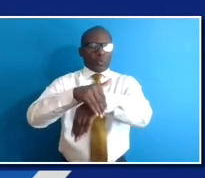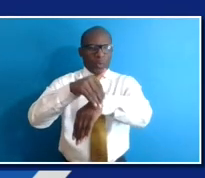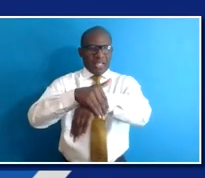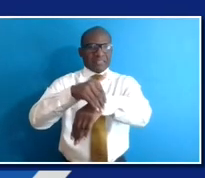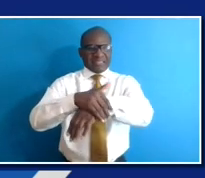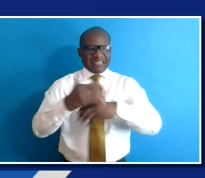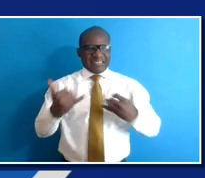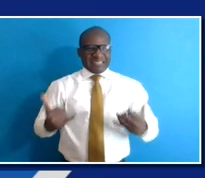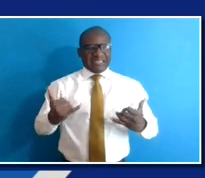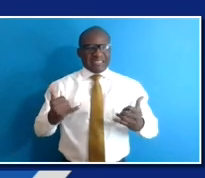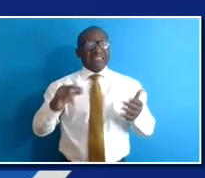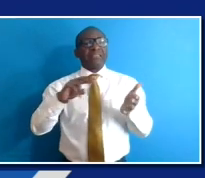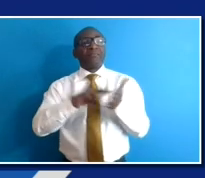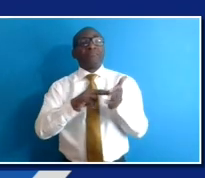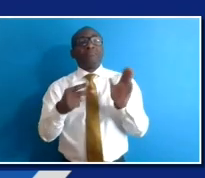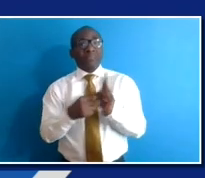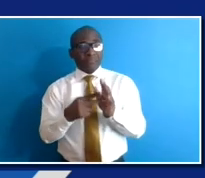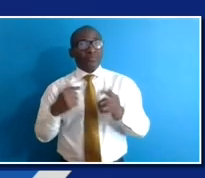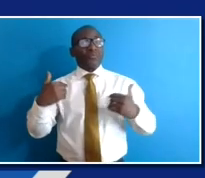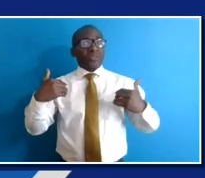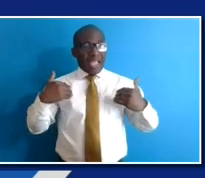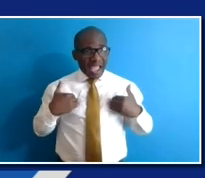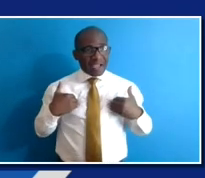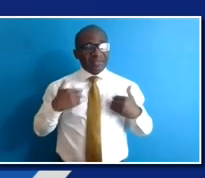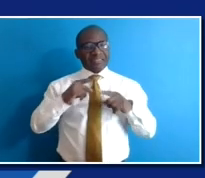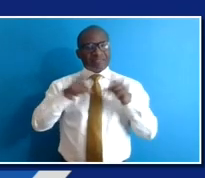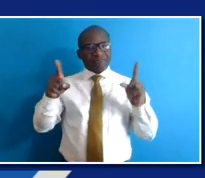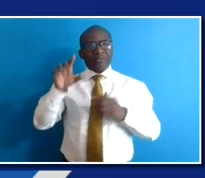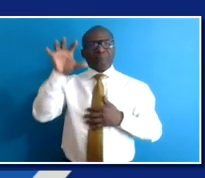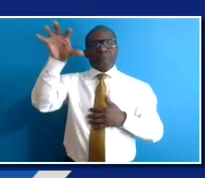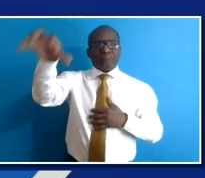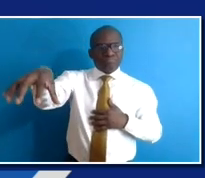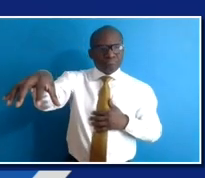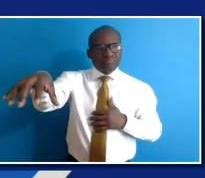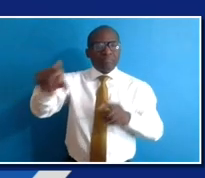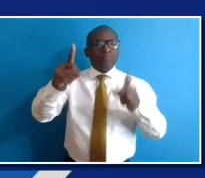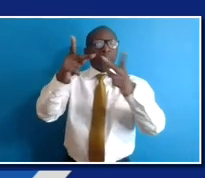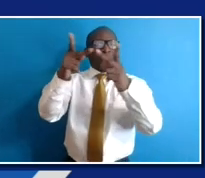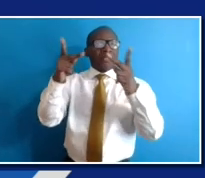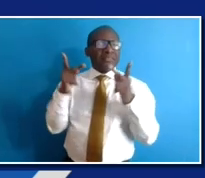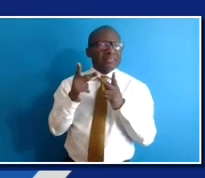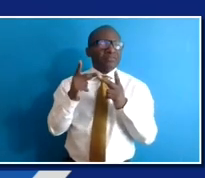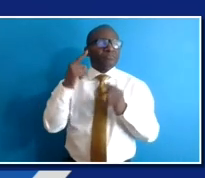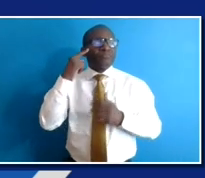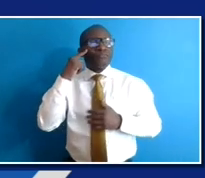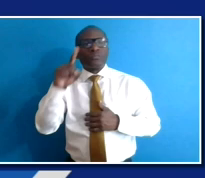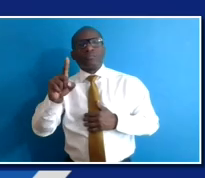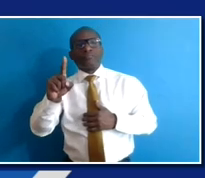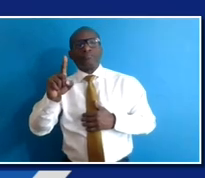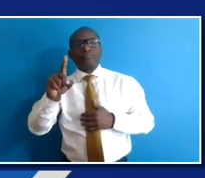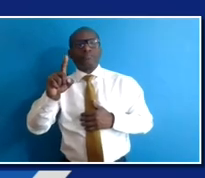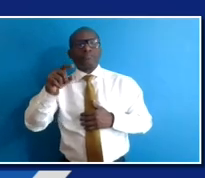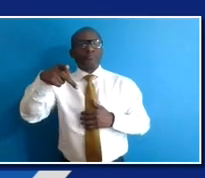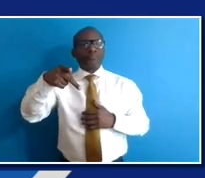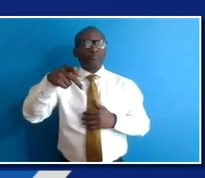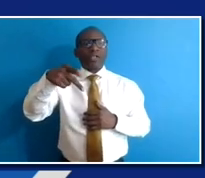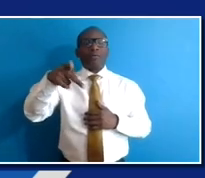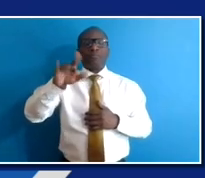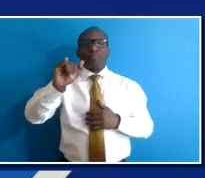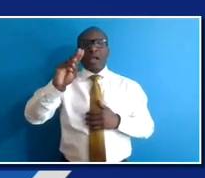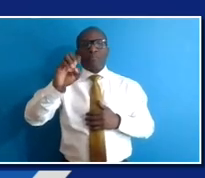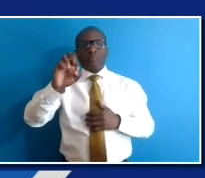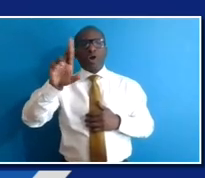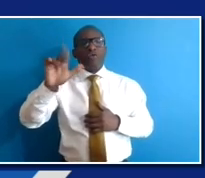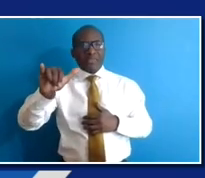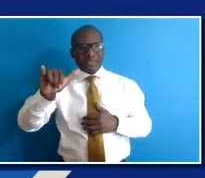slot. There are two separate congressional primaries that cover most of the county. One district is south of 287. One district is